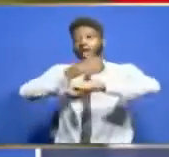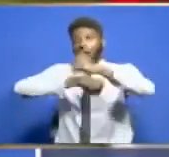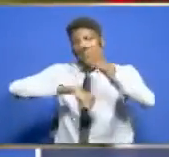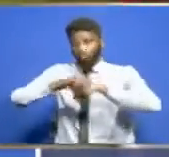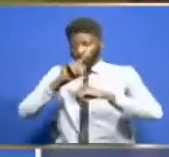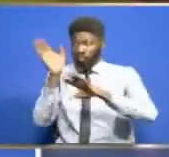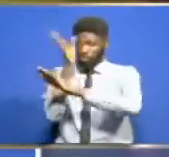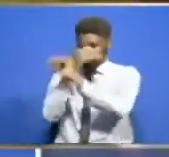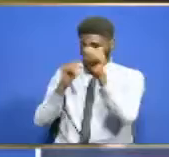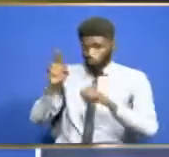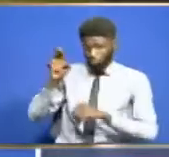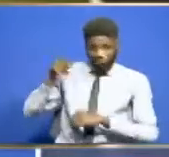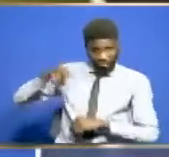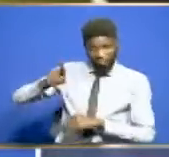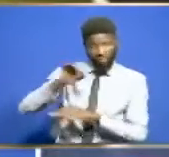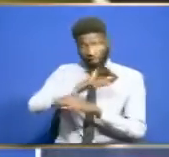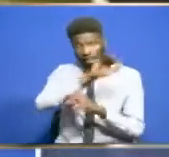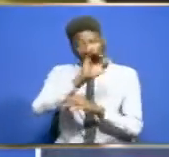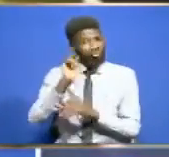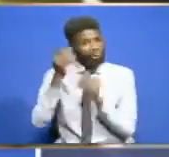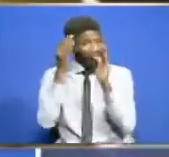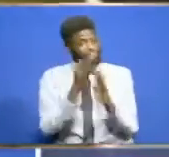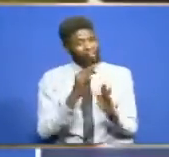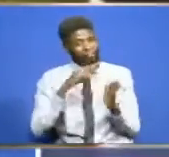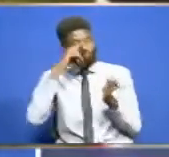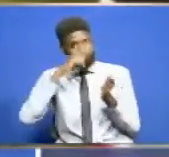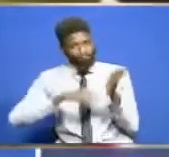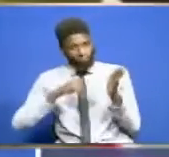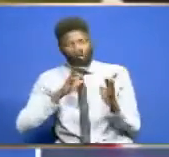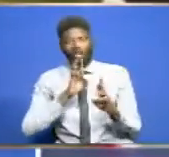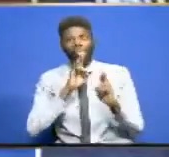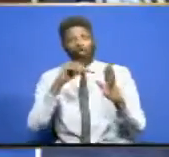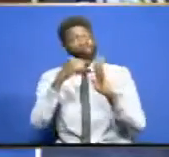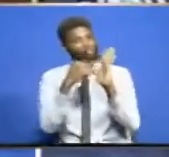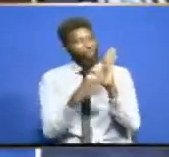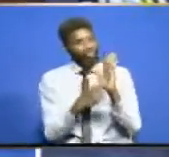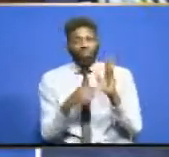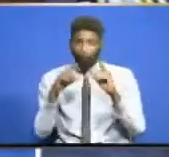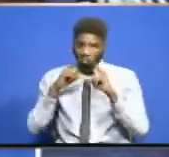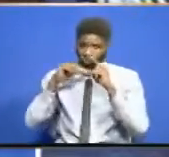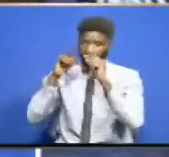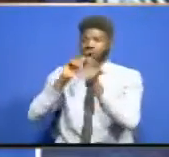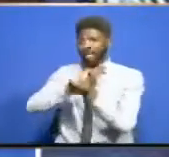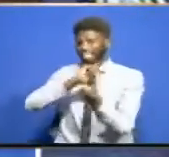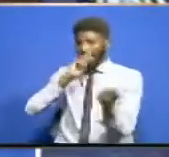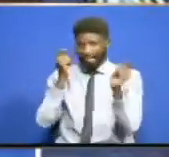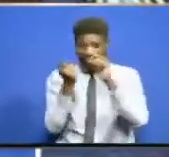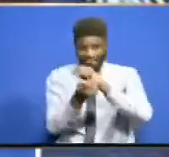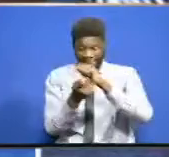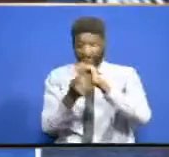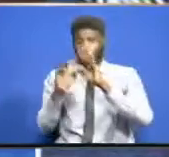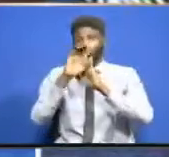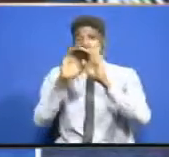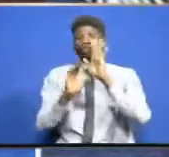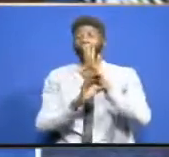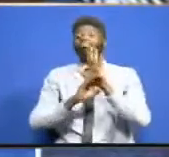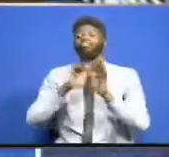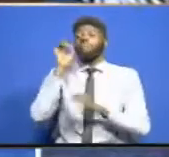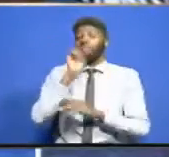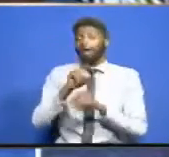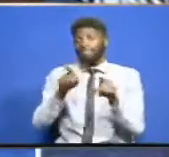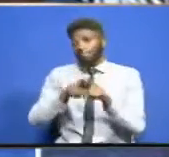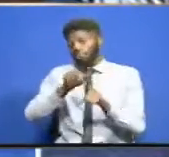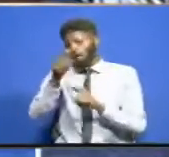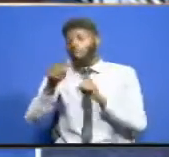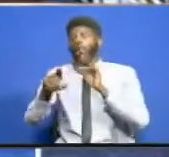Wakenya kutathmini mapendekezo ya ripoti hiyo. Rais alikariri kwamba mabadiliko makubwa yanahitajika kwenye katiba na sheria nyingine ili kuweka